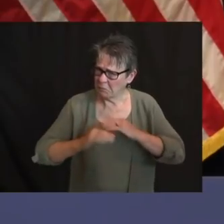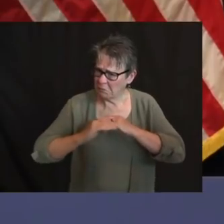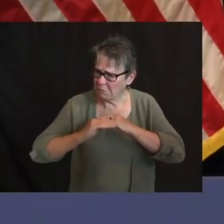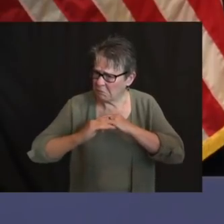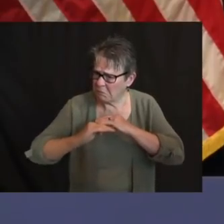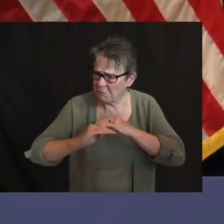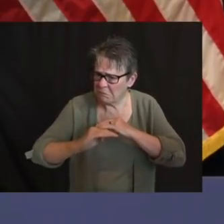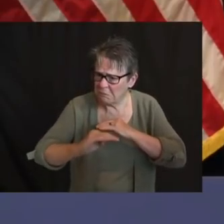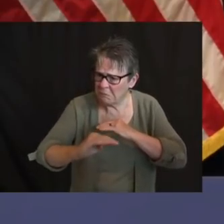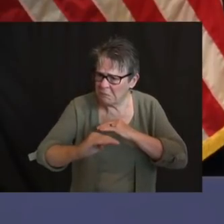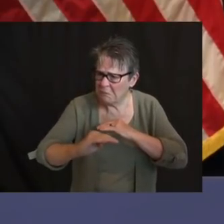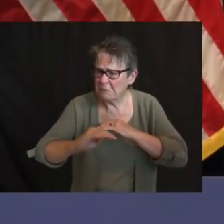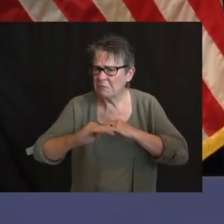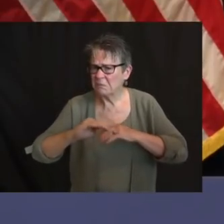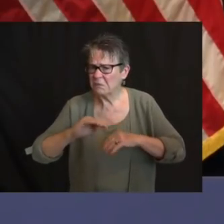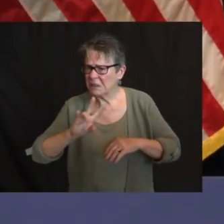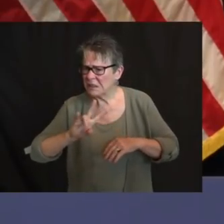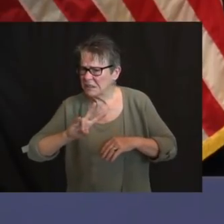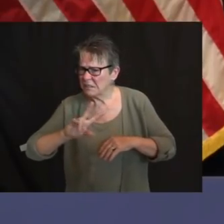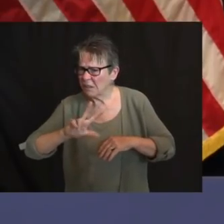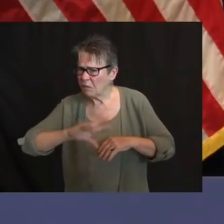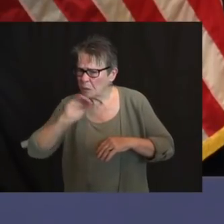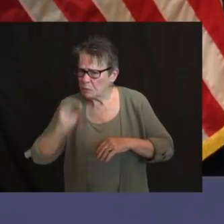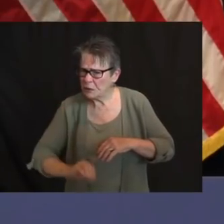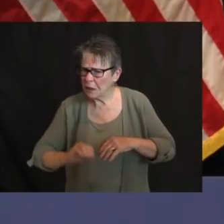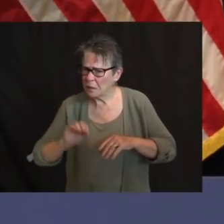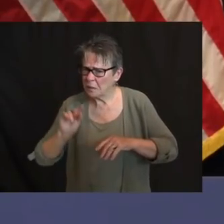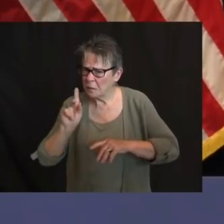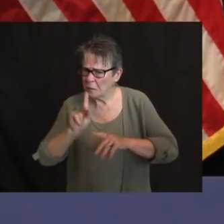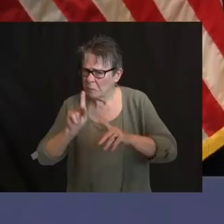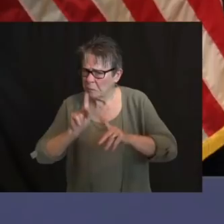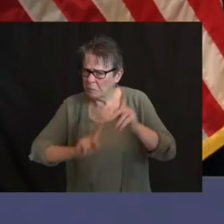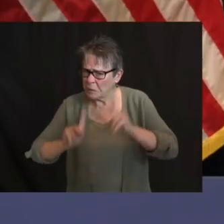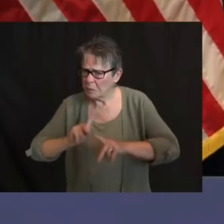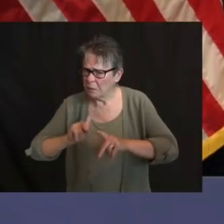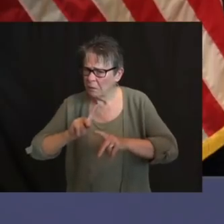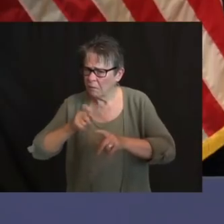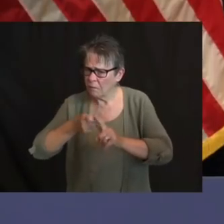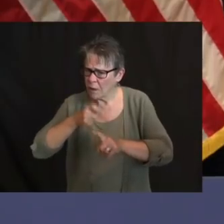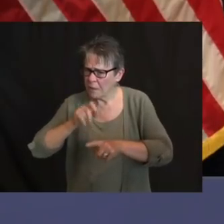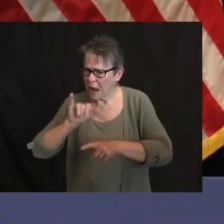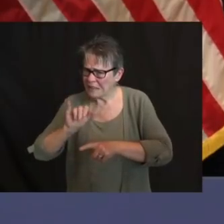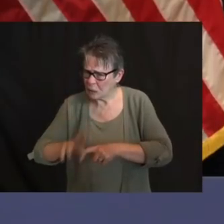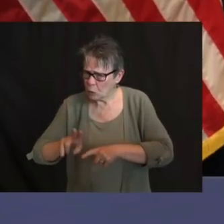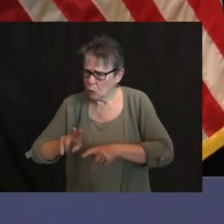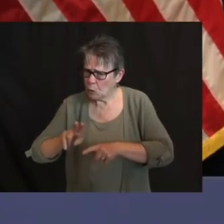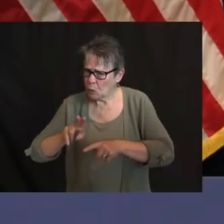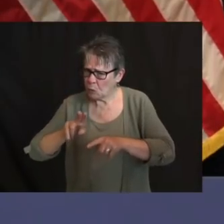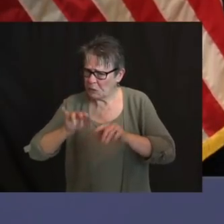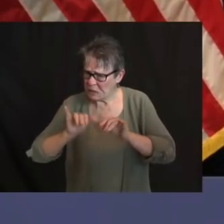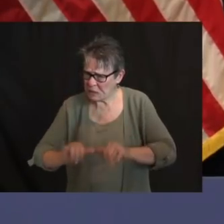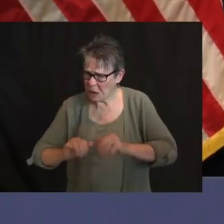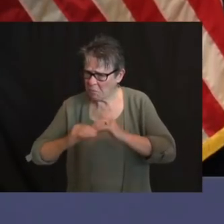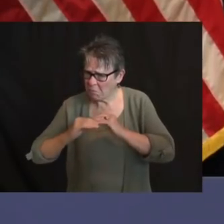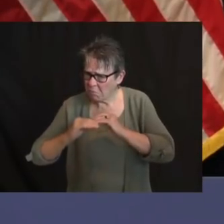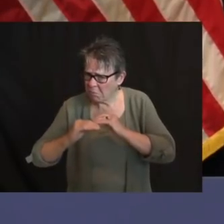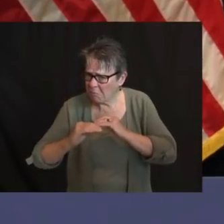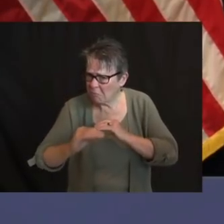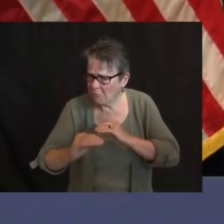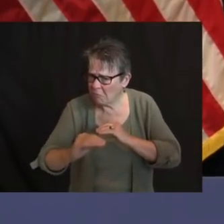that and for everything. Pat, a good chance, any update overnight, but also we've had